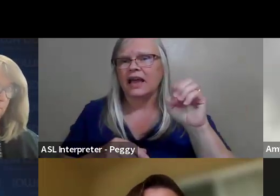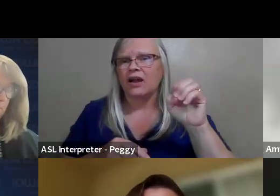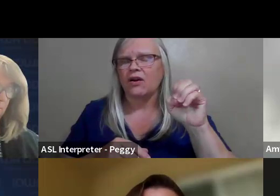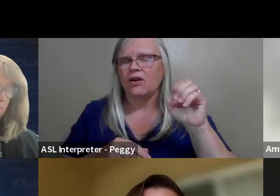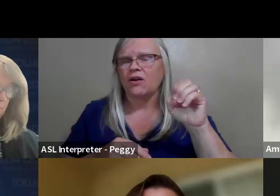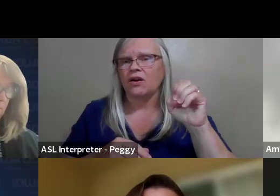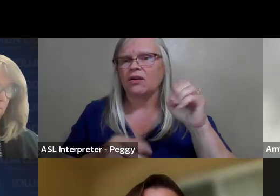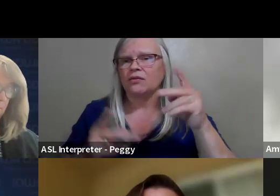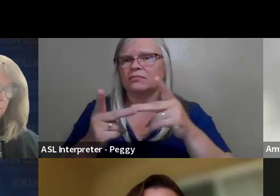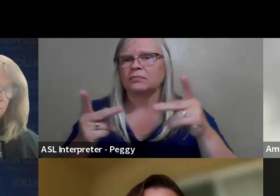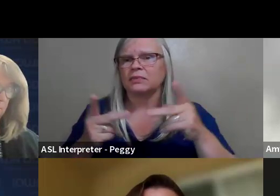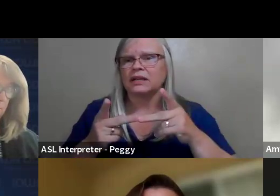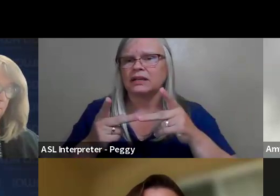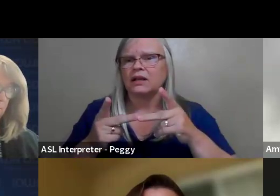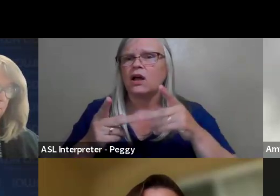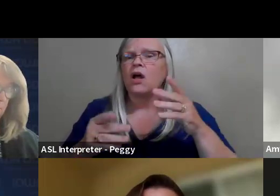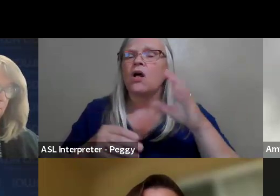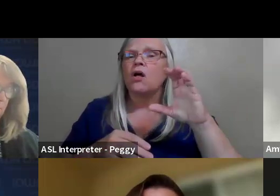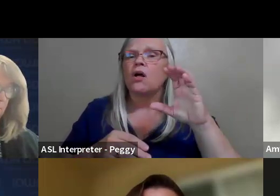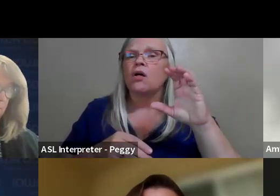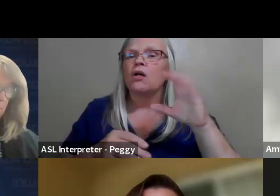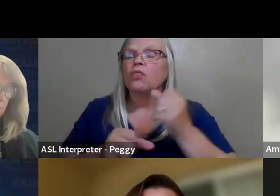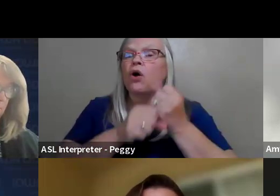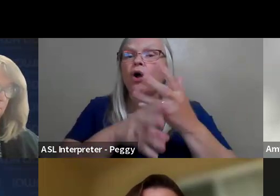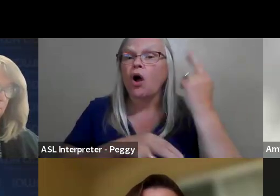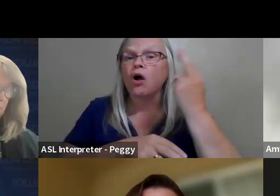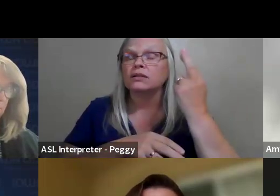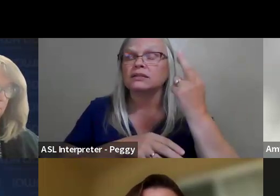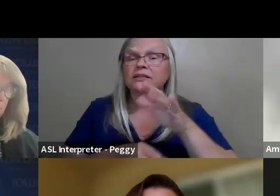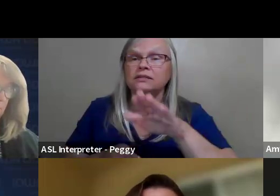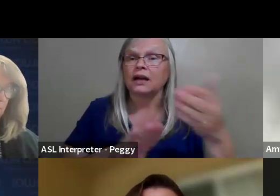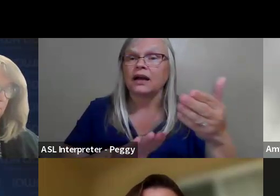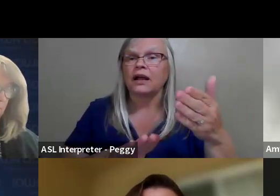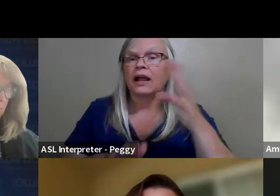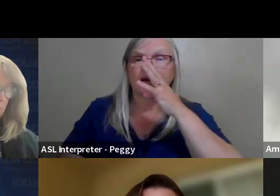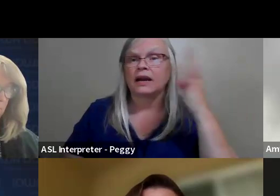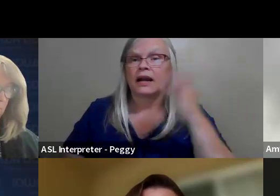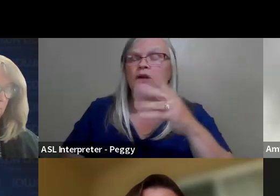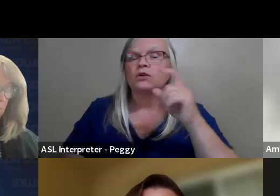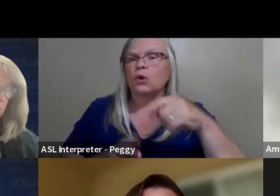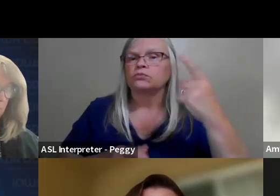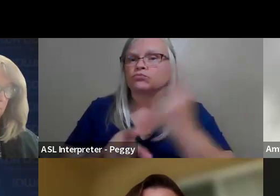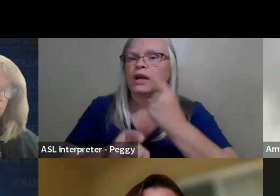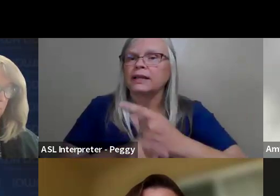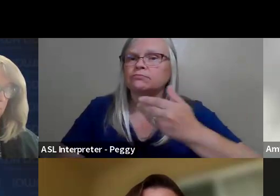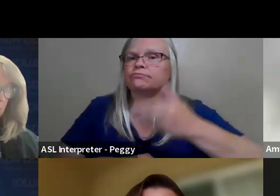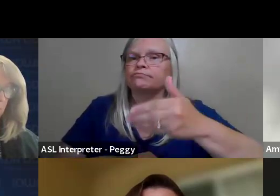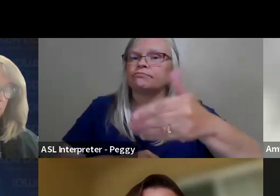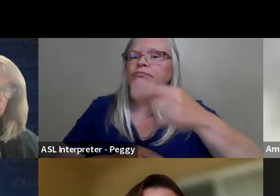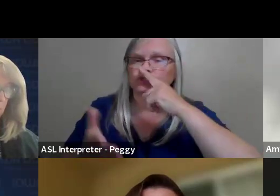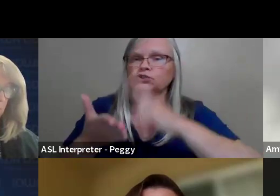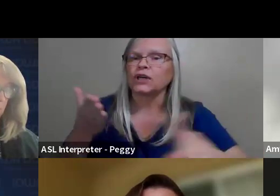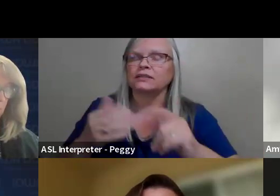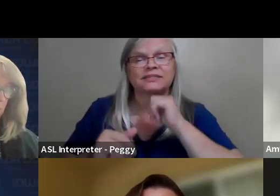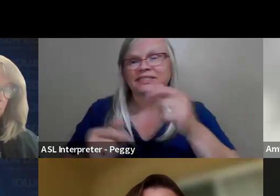was the cause was neglect. To be honest with you, that they were supposed to do regular bed checks. It didn't happen.